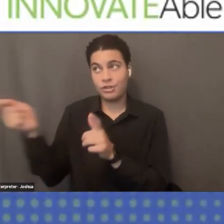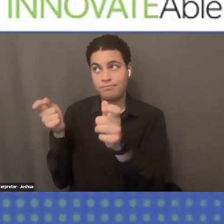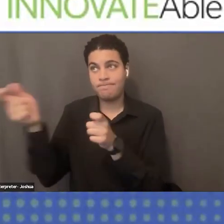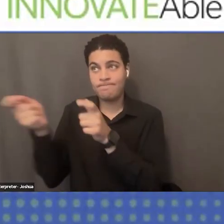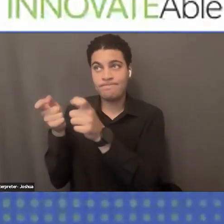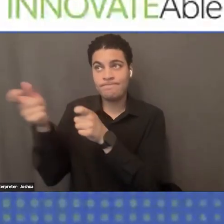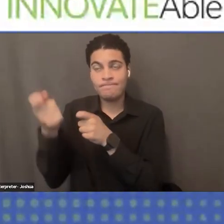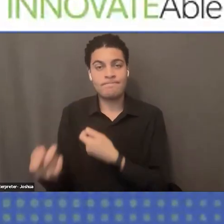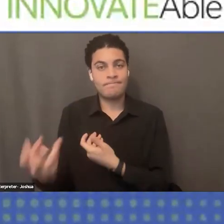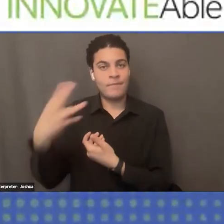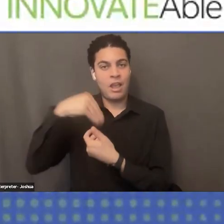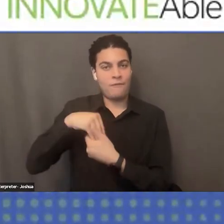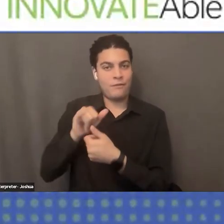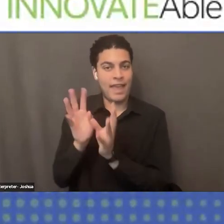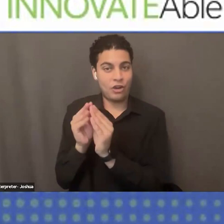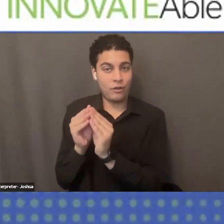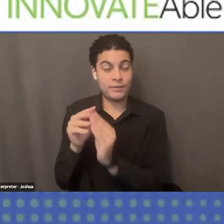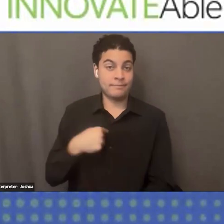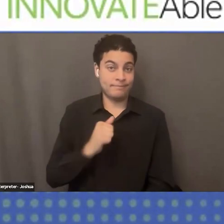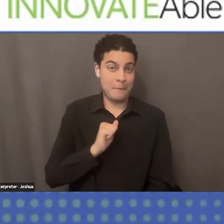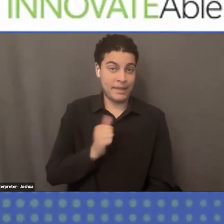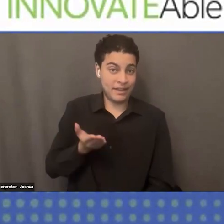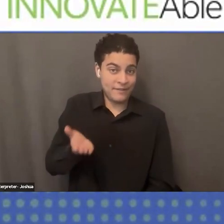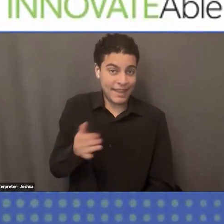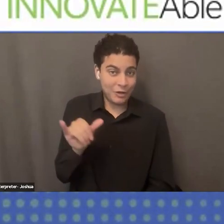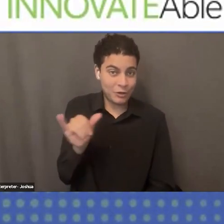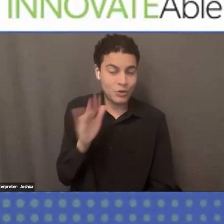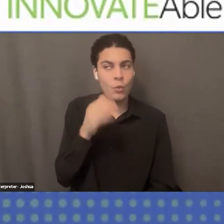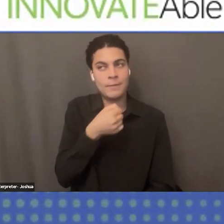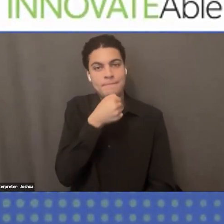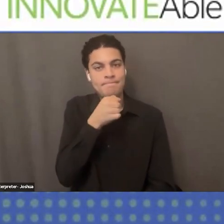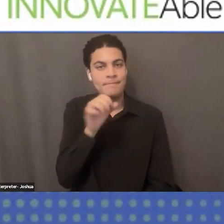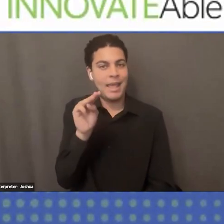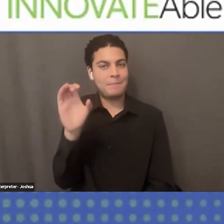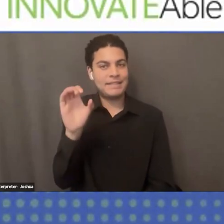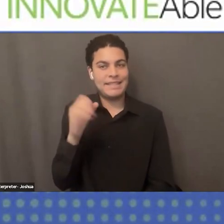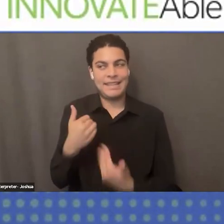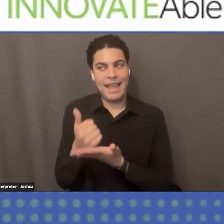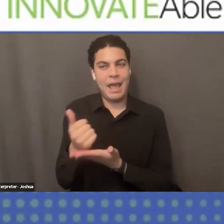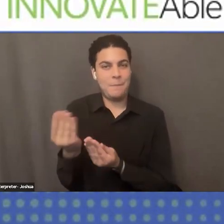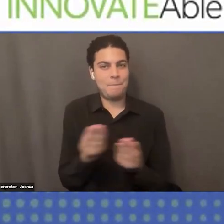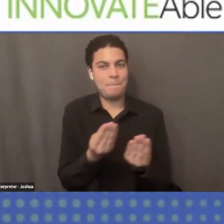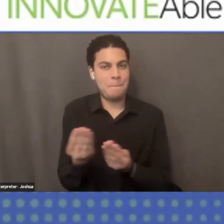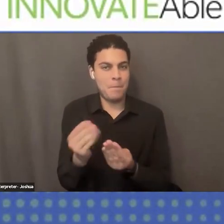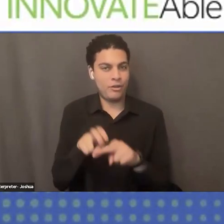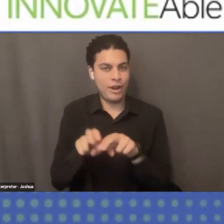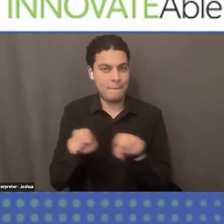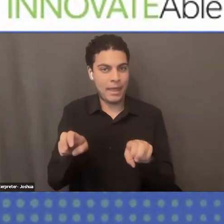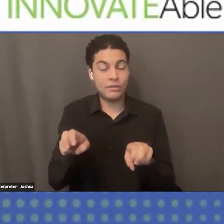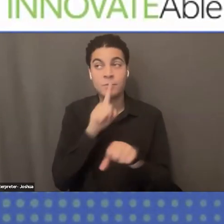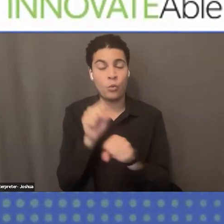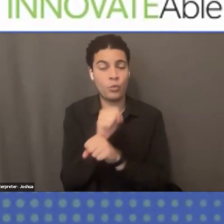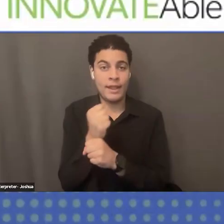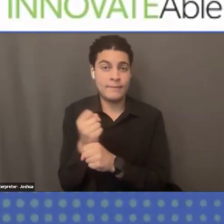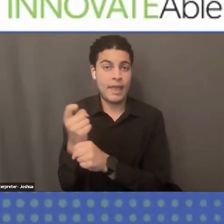there to help MC and moderate again, and it is truly the highlight of my year to be involved